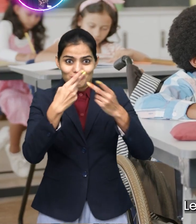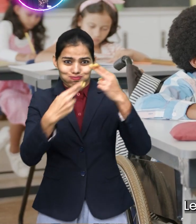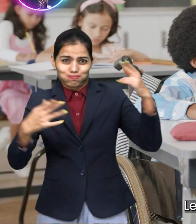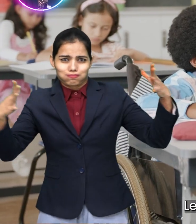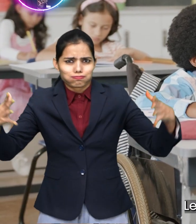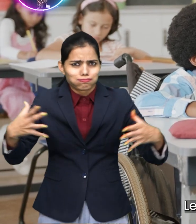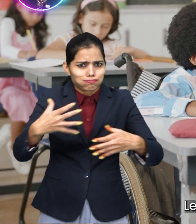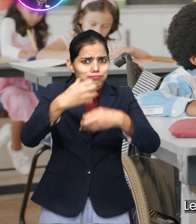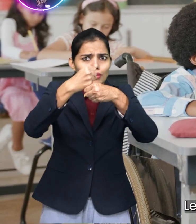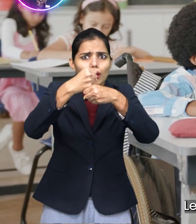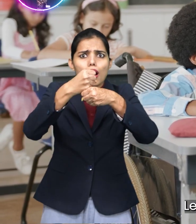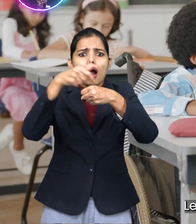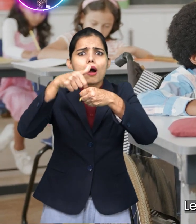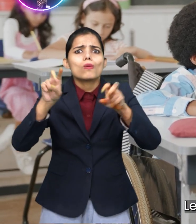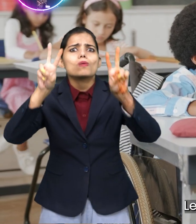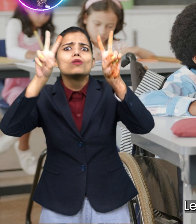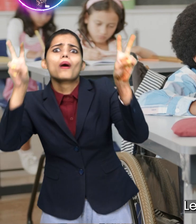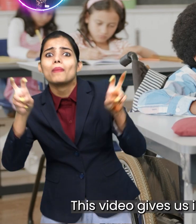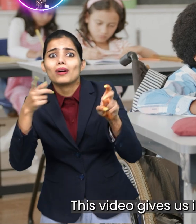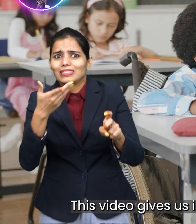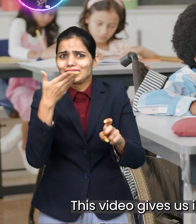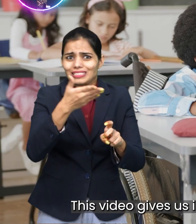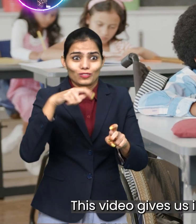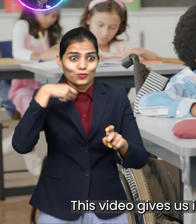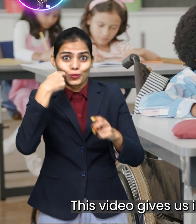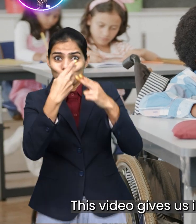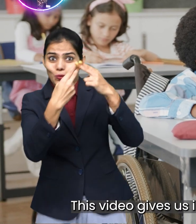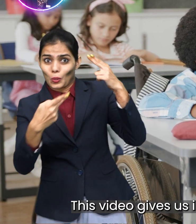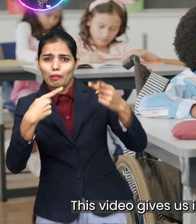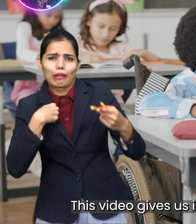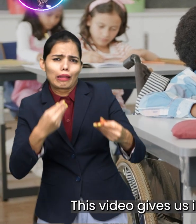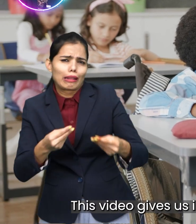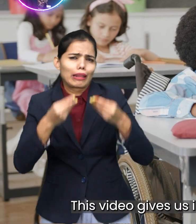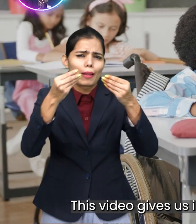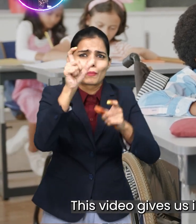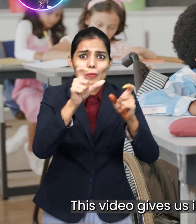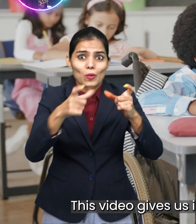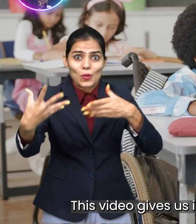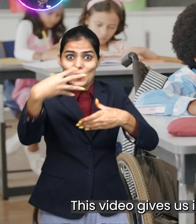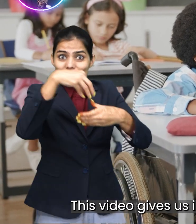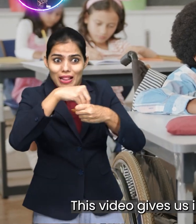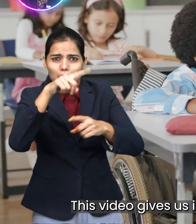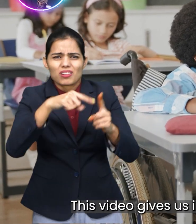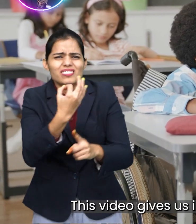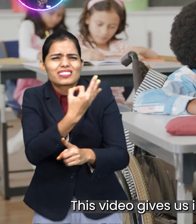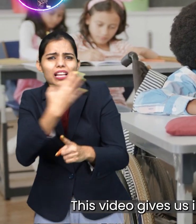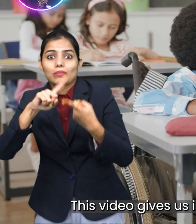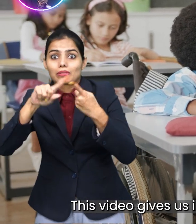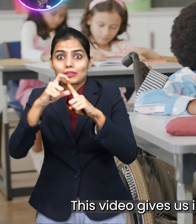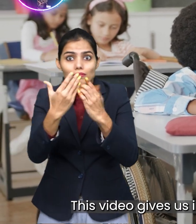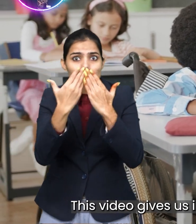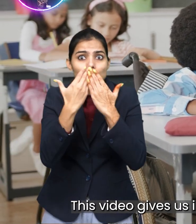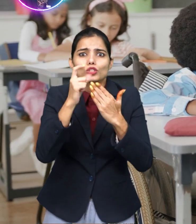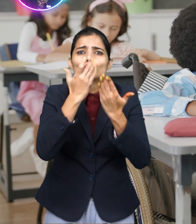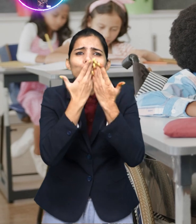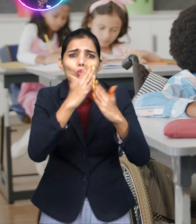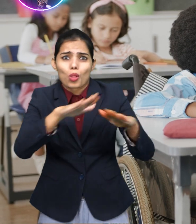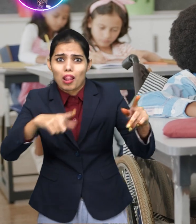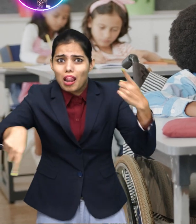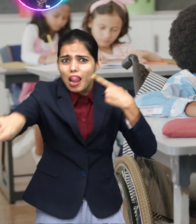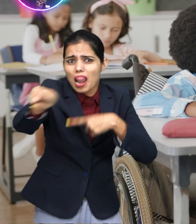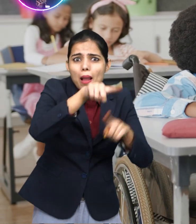Let's sum up the topic. This video gives us insights into special education schools